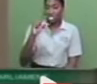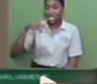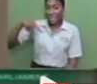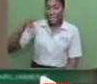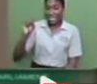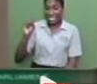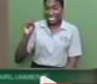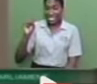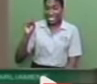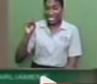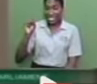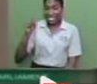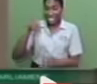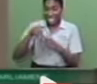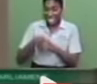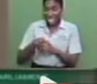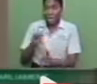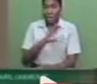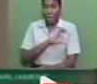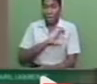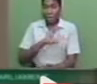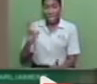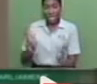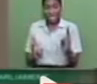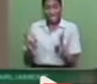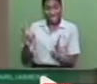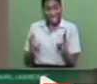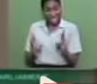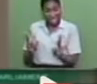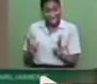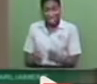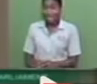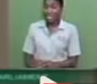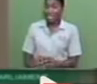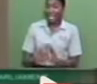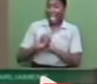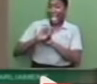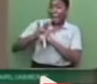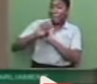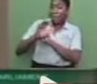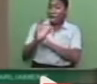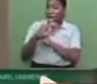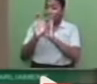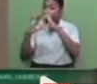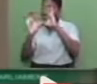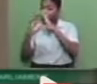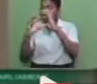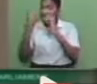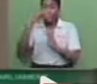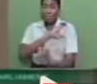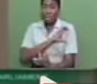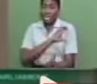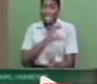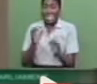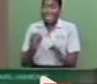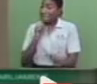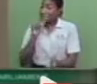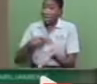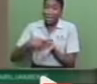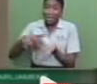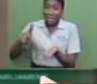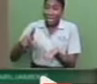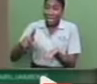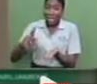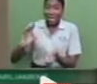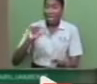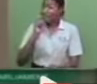on the TTPS vehicles and the onboard cameras will not be transmitted to the command centers. This is a serious matter.